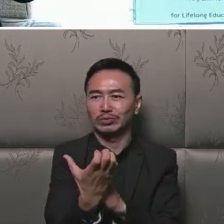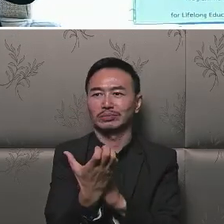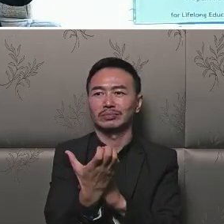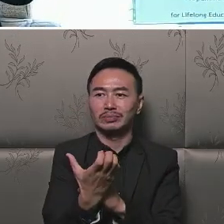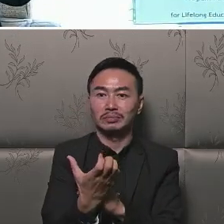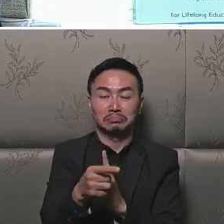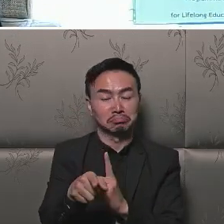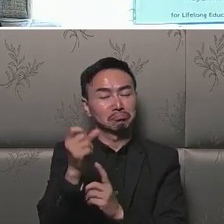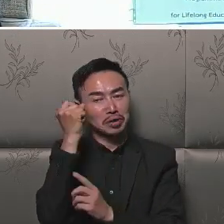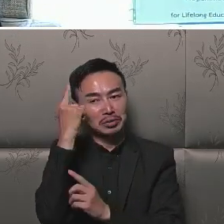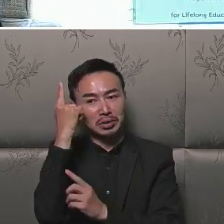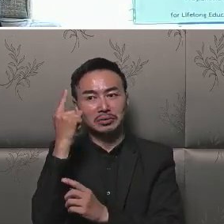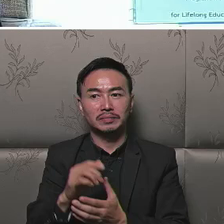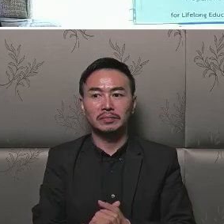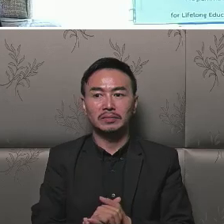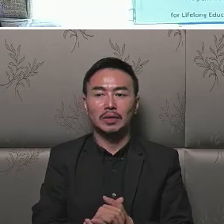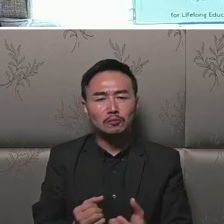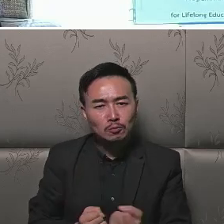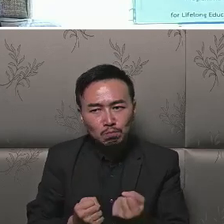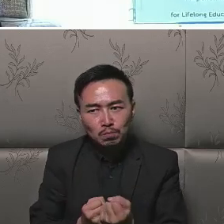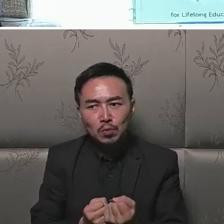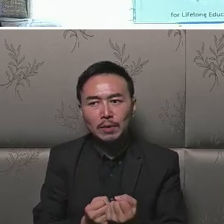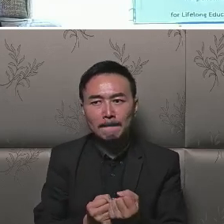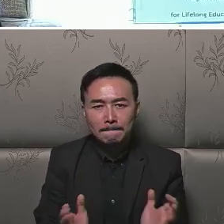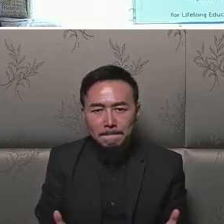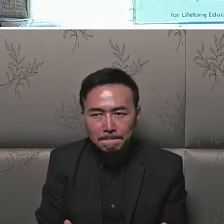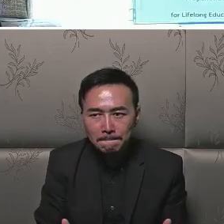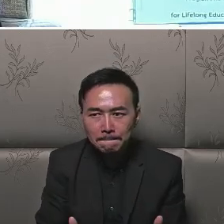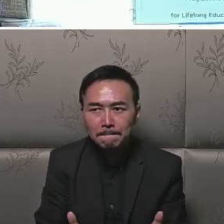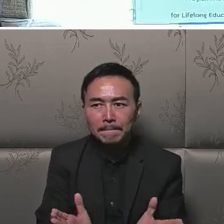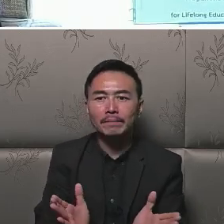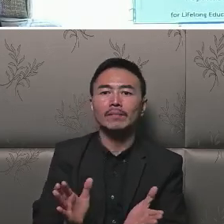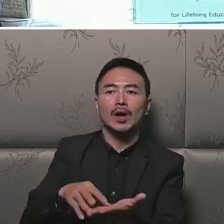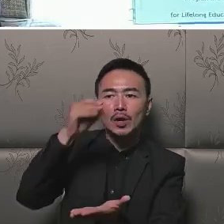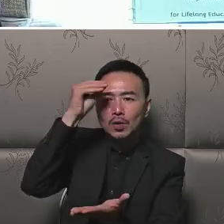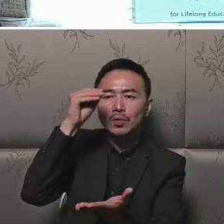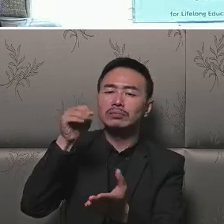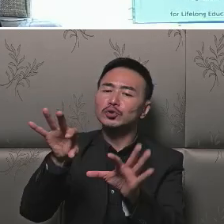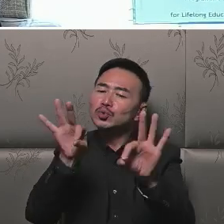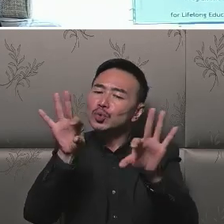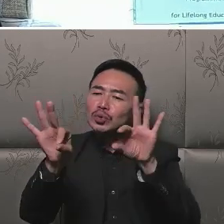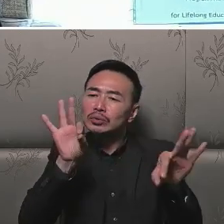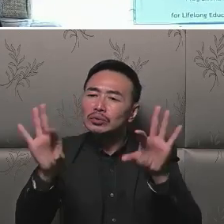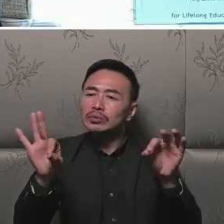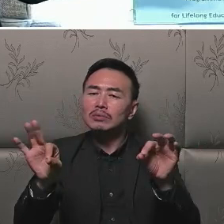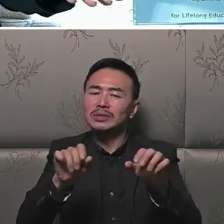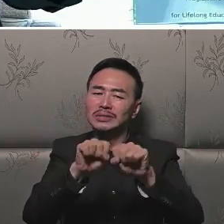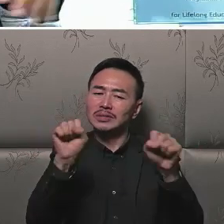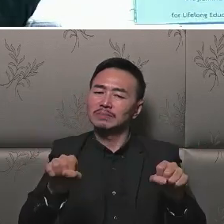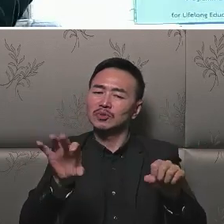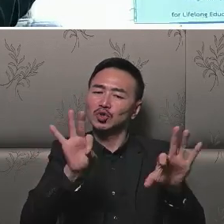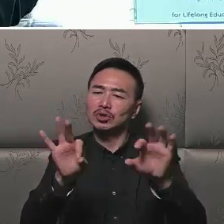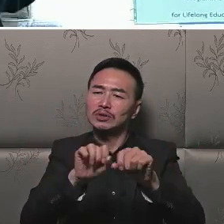as possible, to trying to keep its standards as high as possible. Maybe not as high as the most competitive